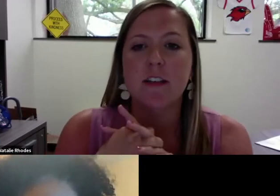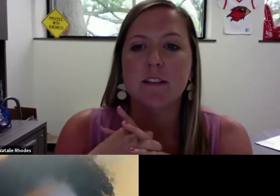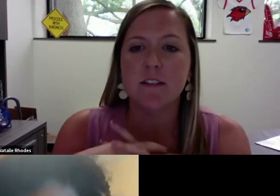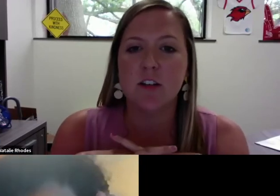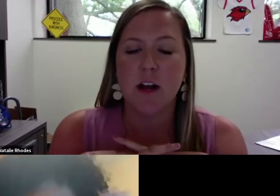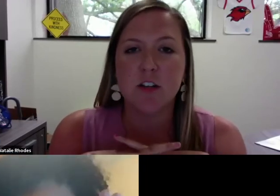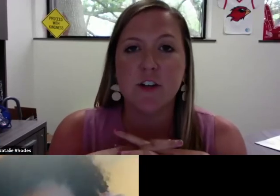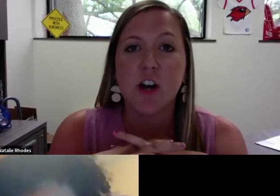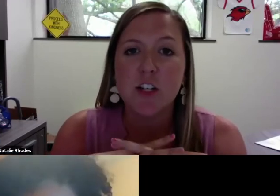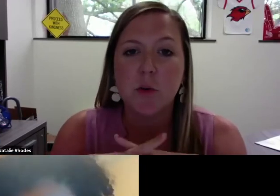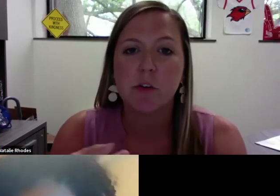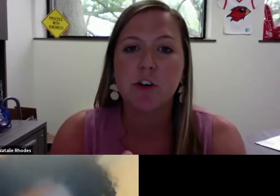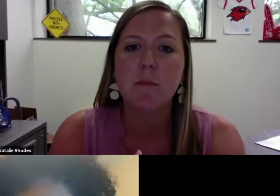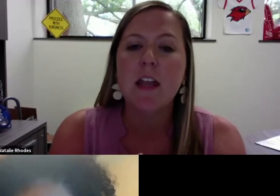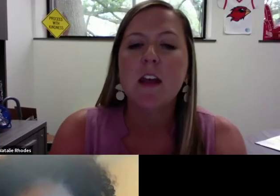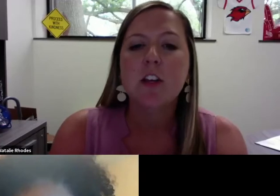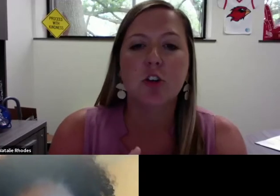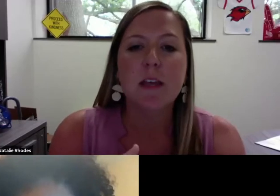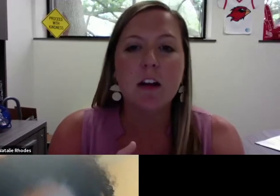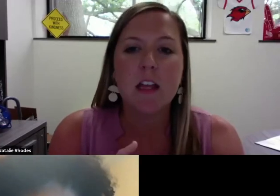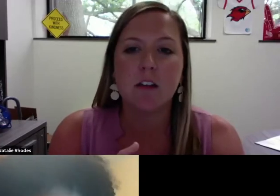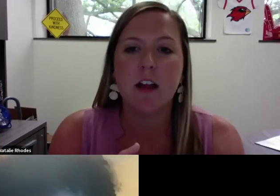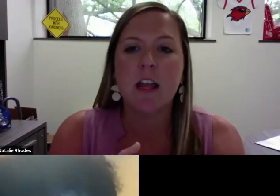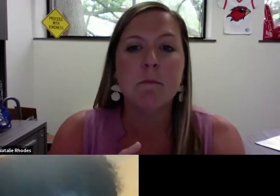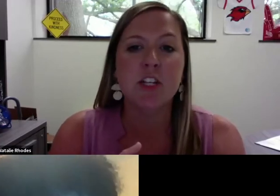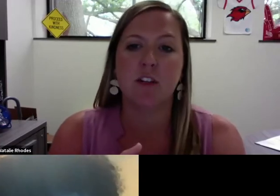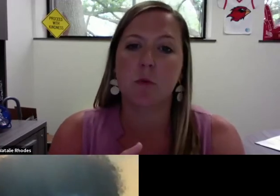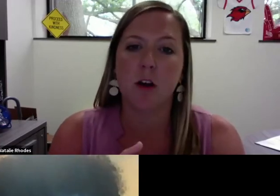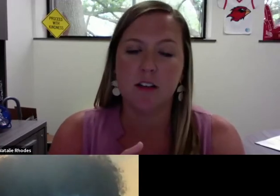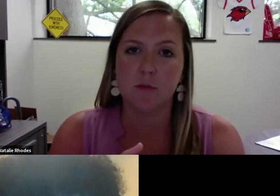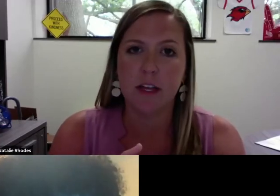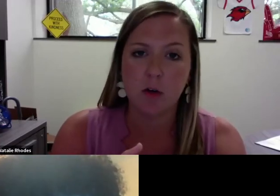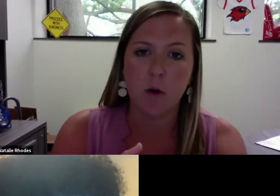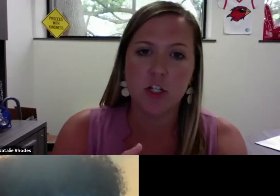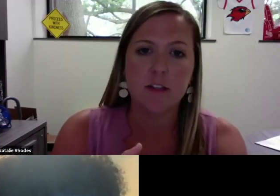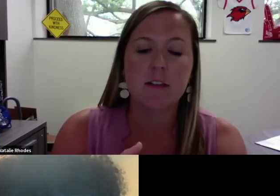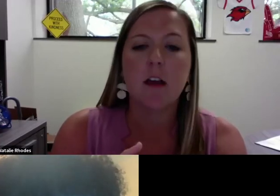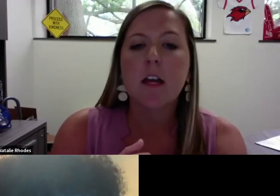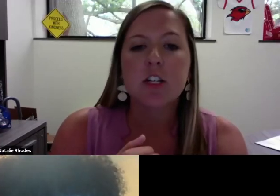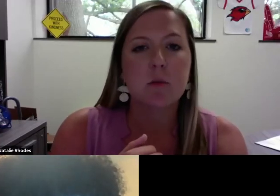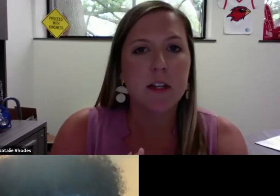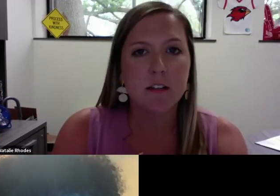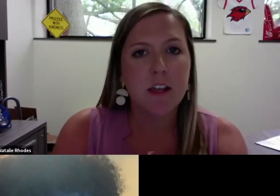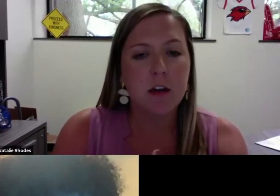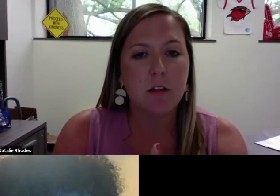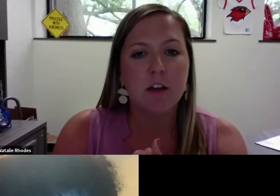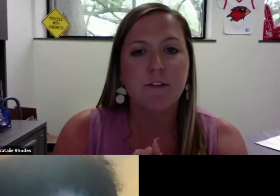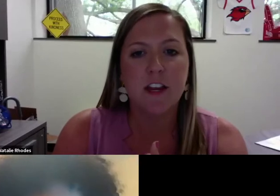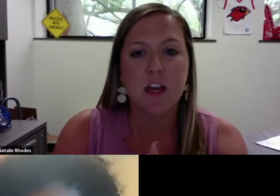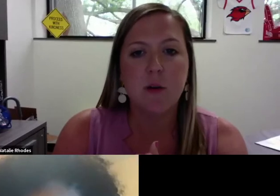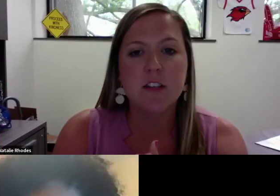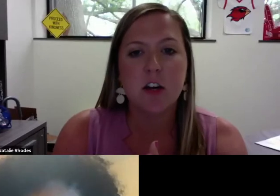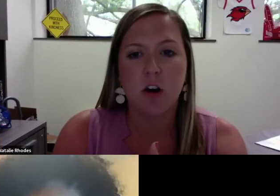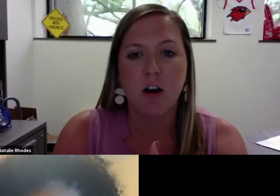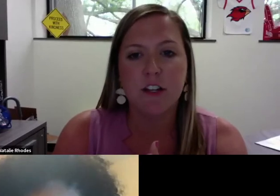She's the Assistant Director for Graduate Recruitment. She'll be here to answer any admissions process related questions. Just wanted to let you know that your